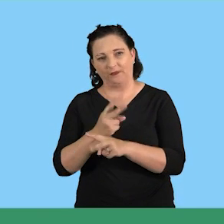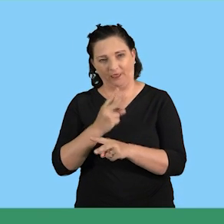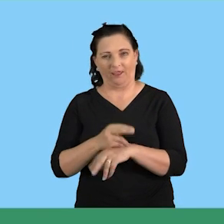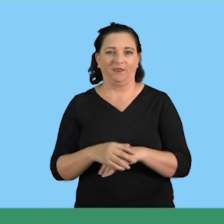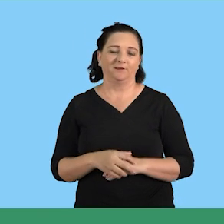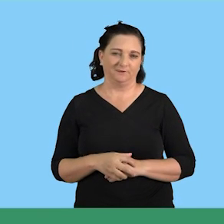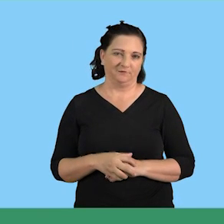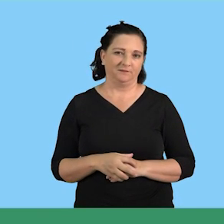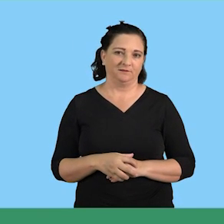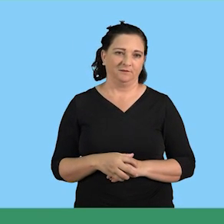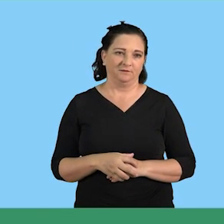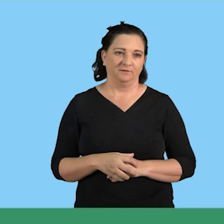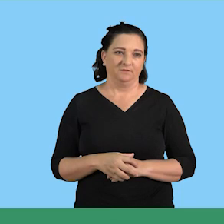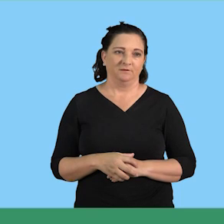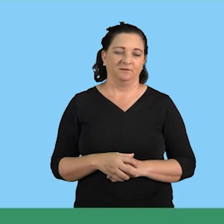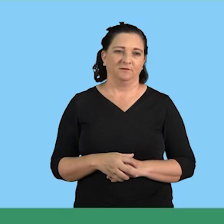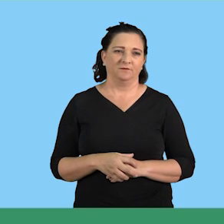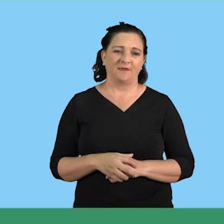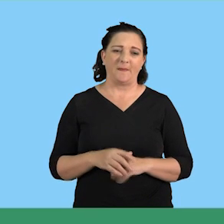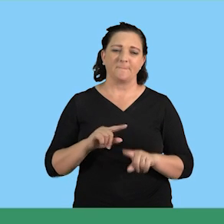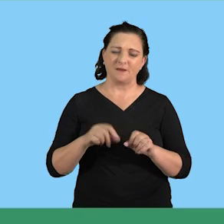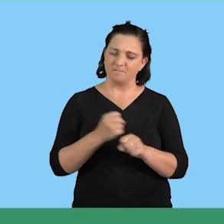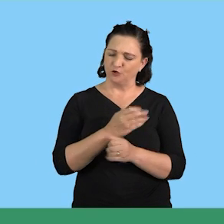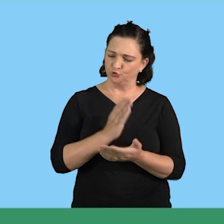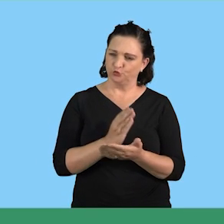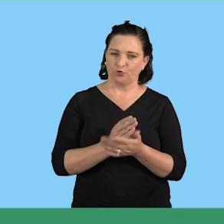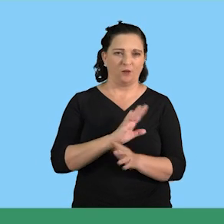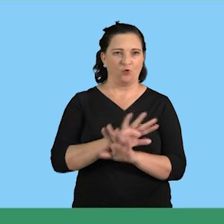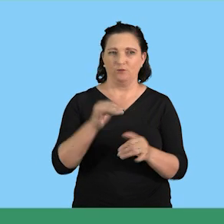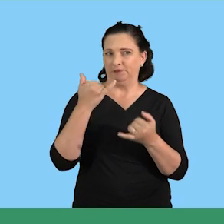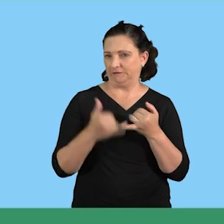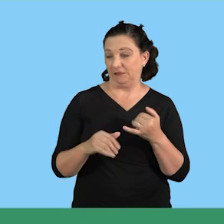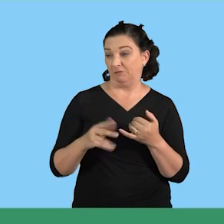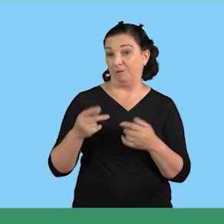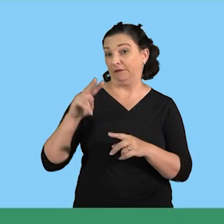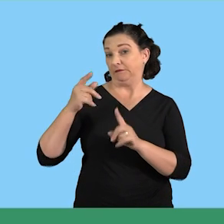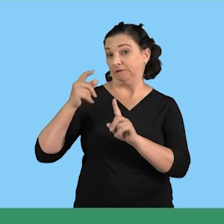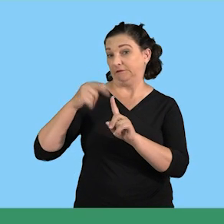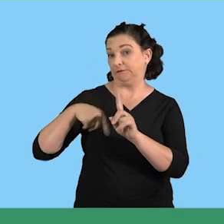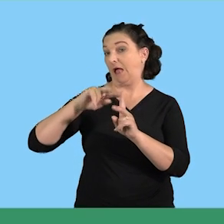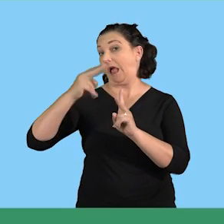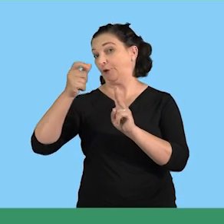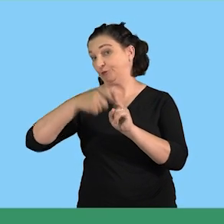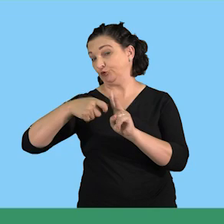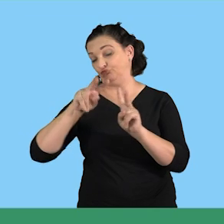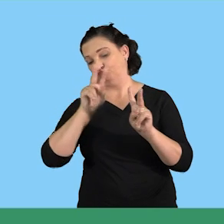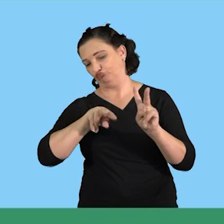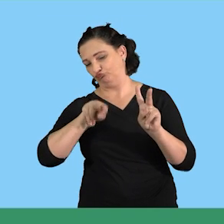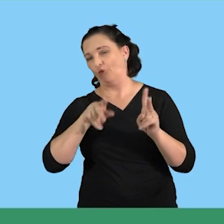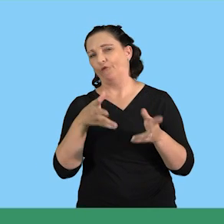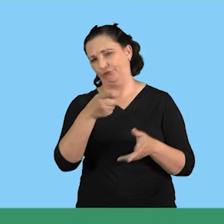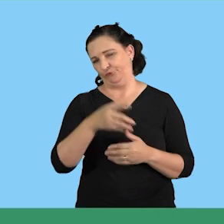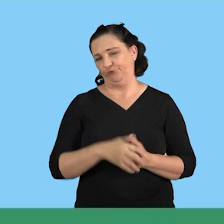Just it's which is my next point here. Proofread carefully. You can get another person, a second person, to proofread it for